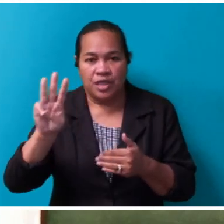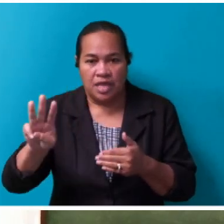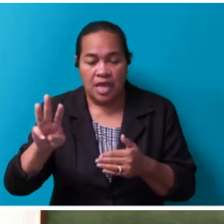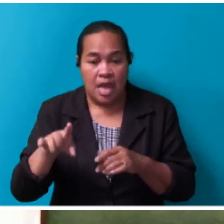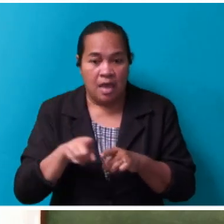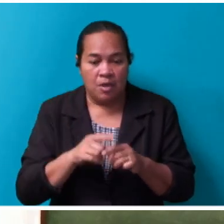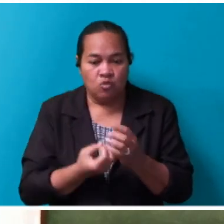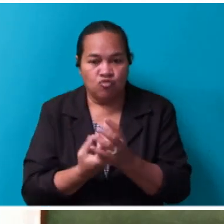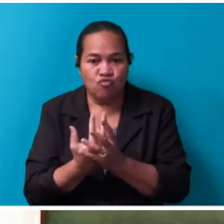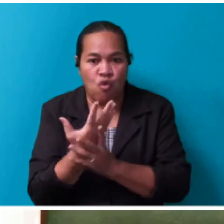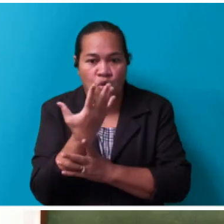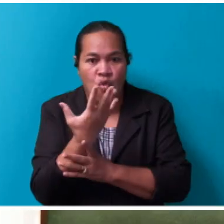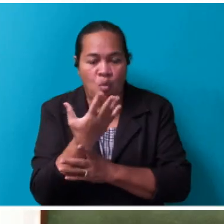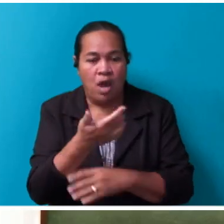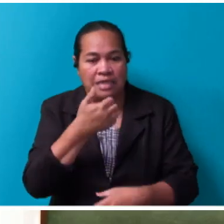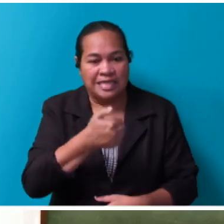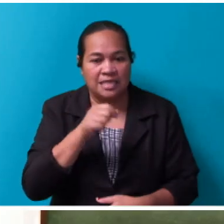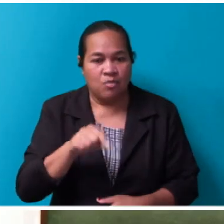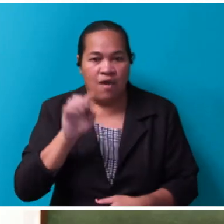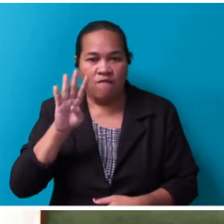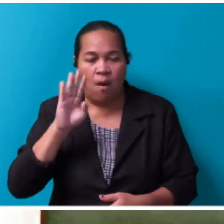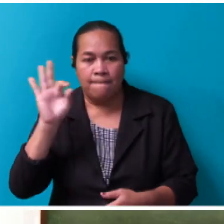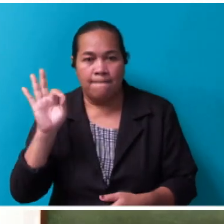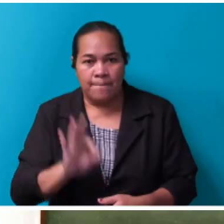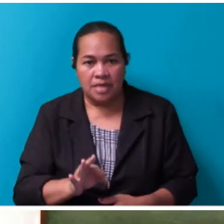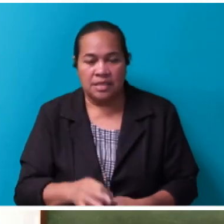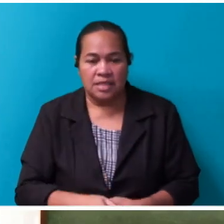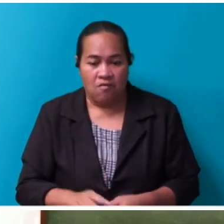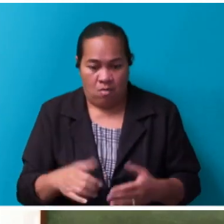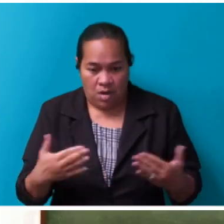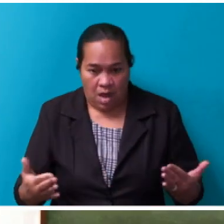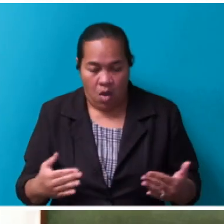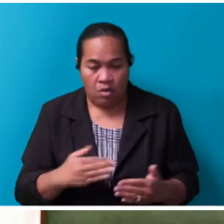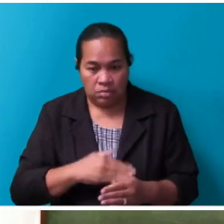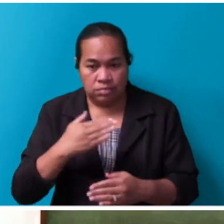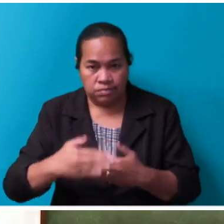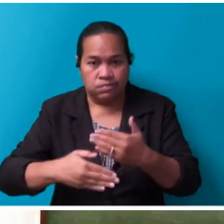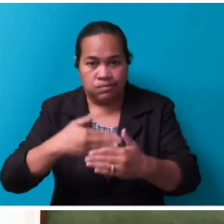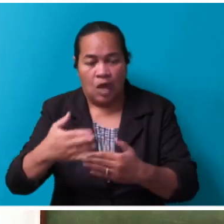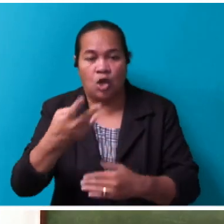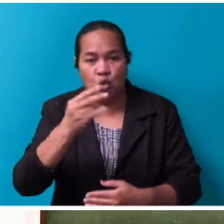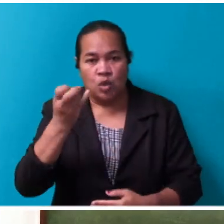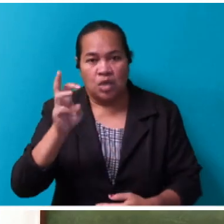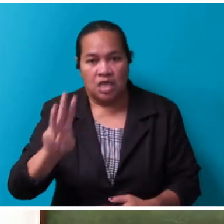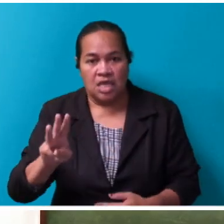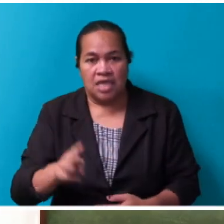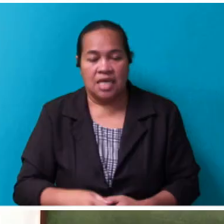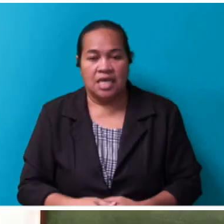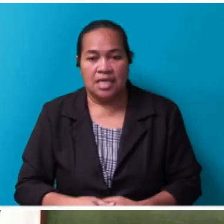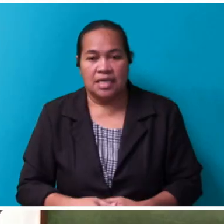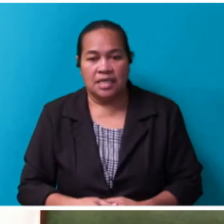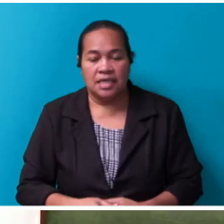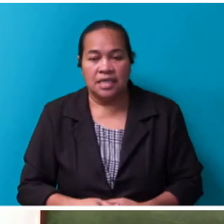be growing at a compound rate of 6.4% from now till 2023. So I guess,